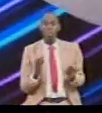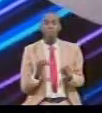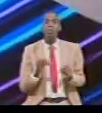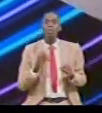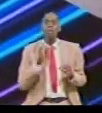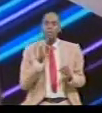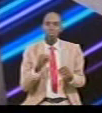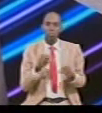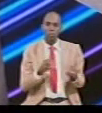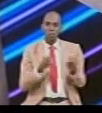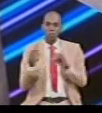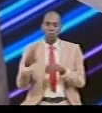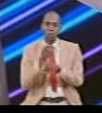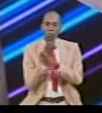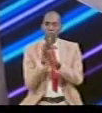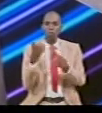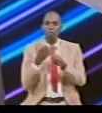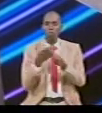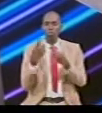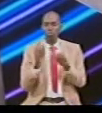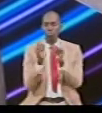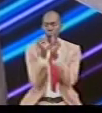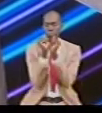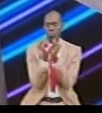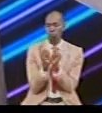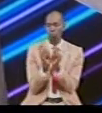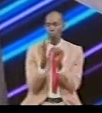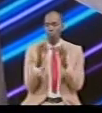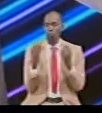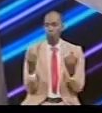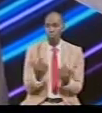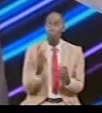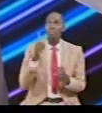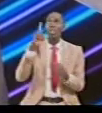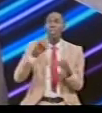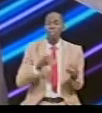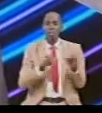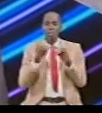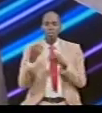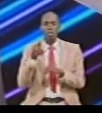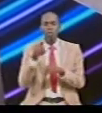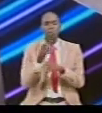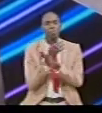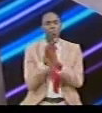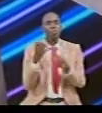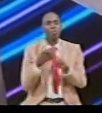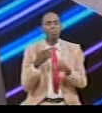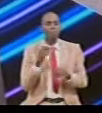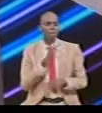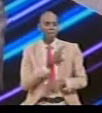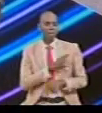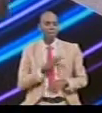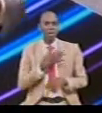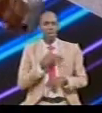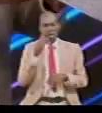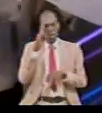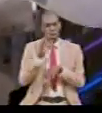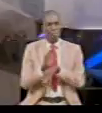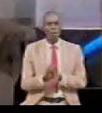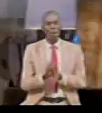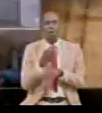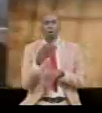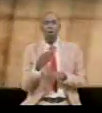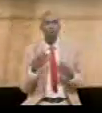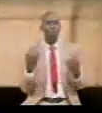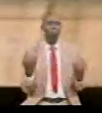free from the bondage of sin. It set us free from the character and the habit of sinfulness.